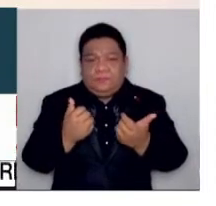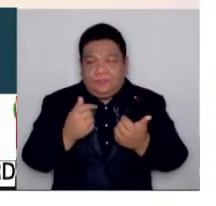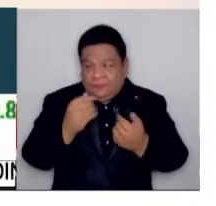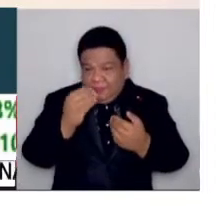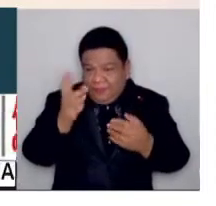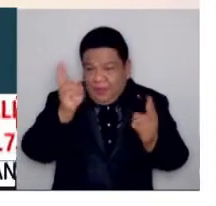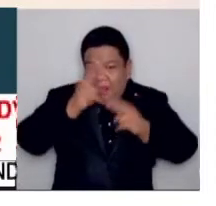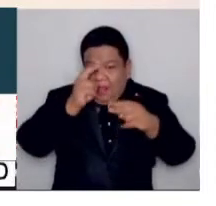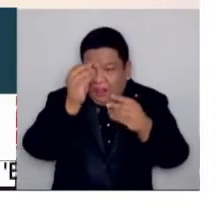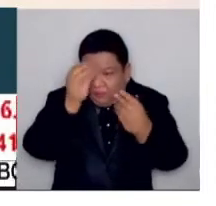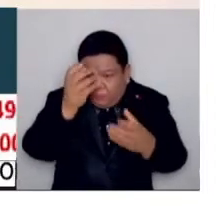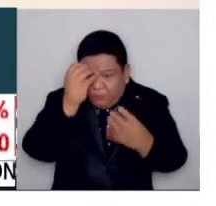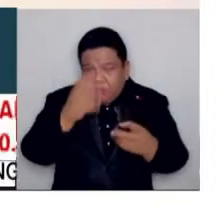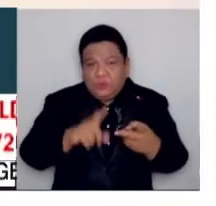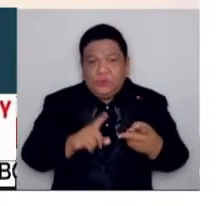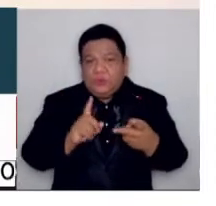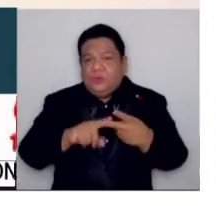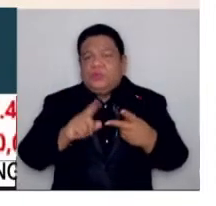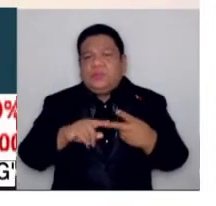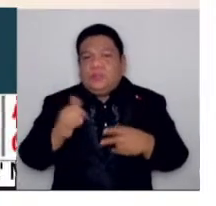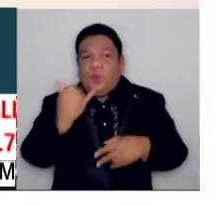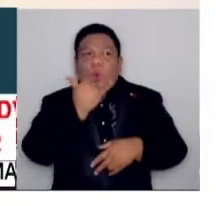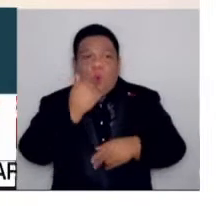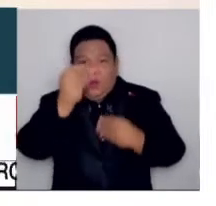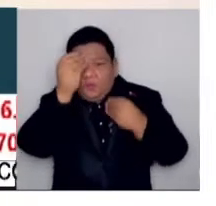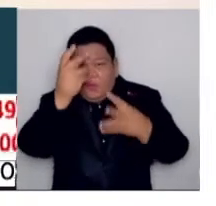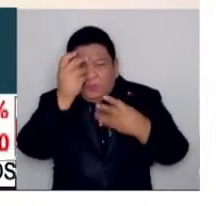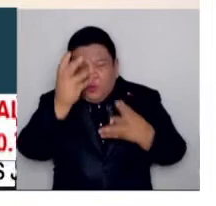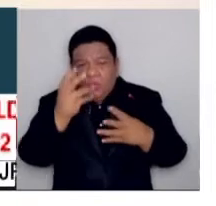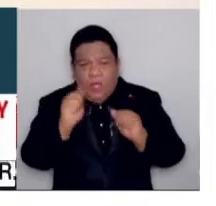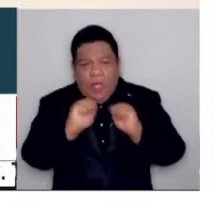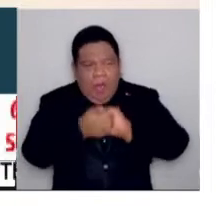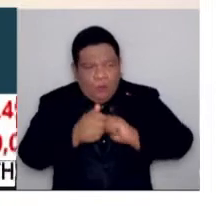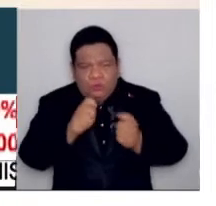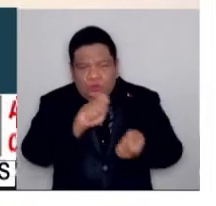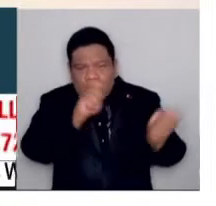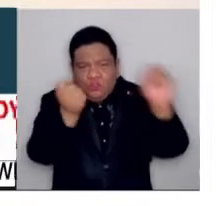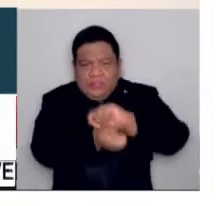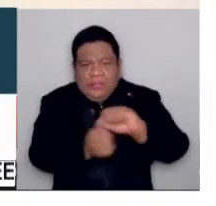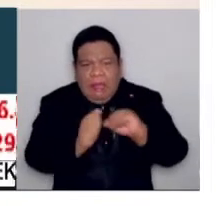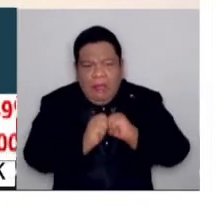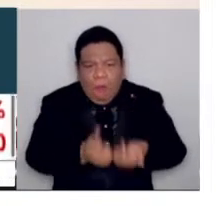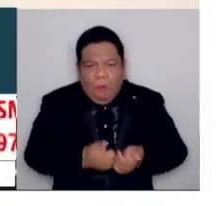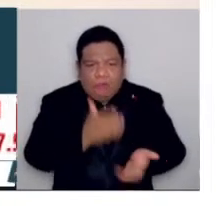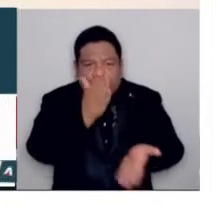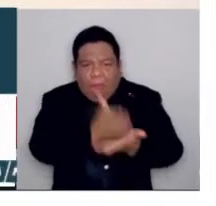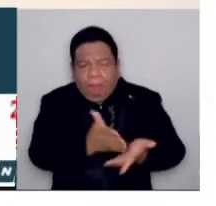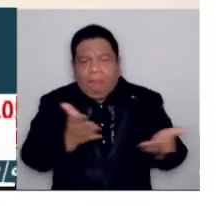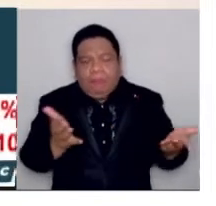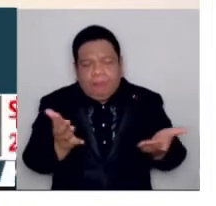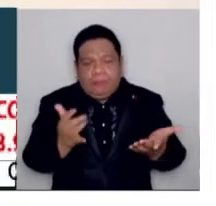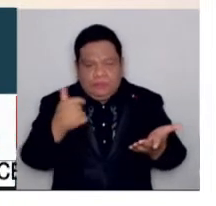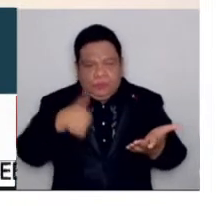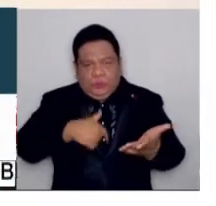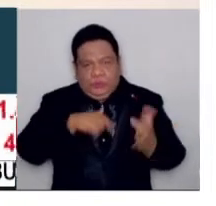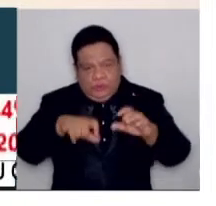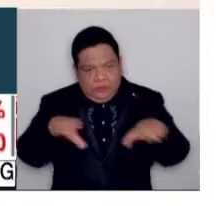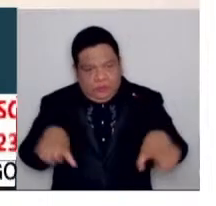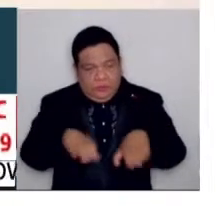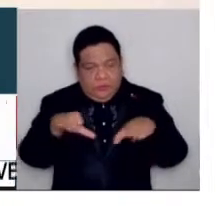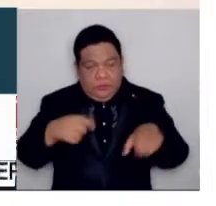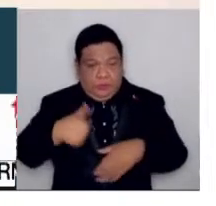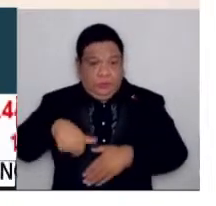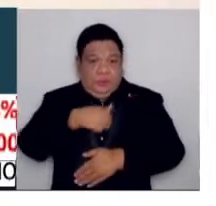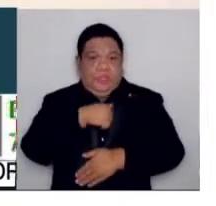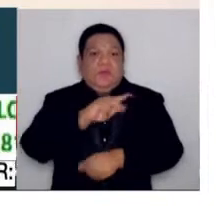and misinformation. I think that is one thing that we need to do. And that is why I am actually now, we in the Philippine College